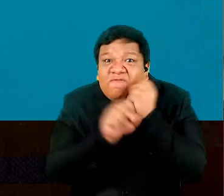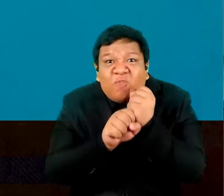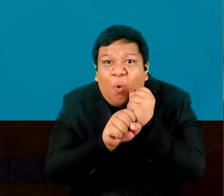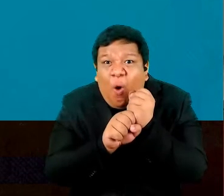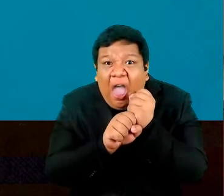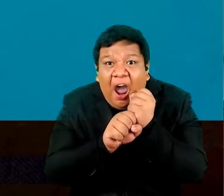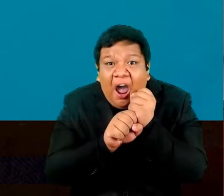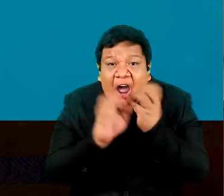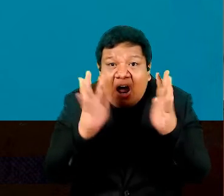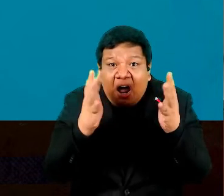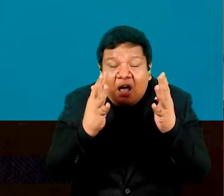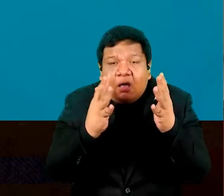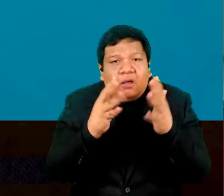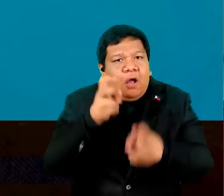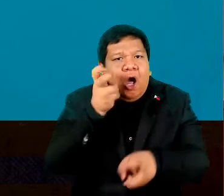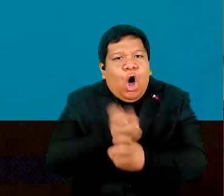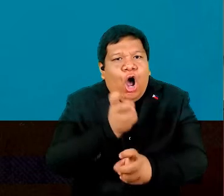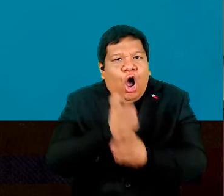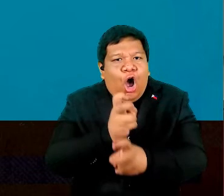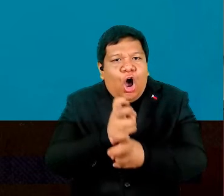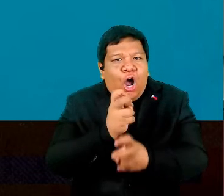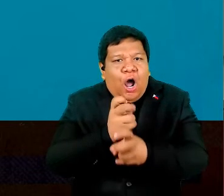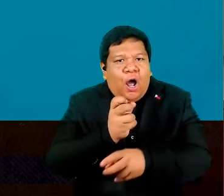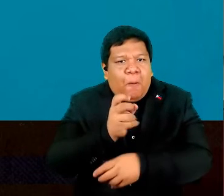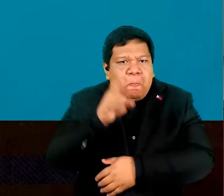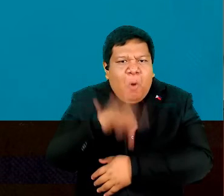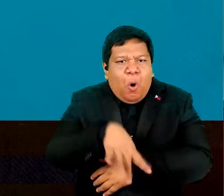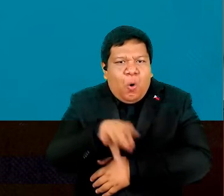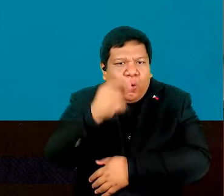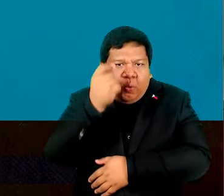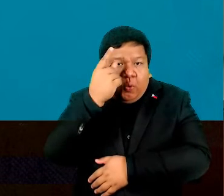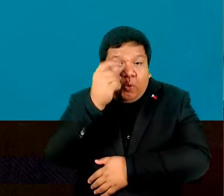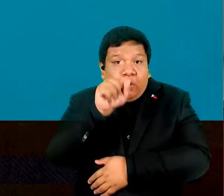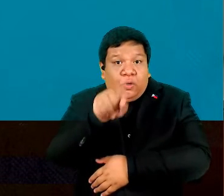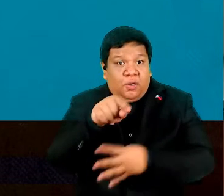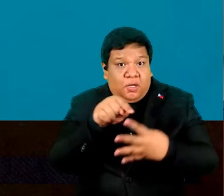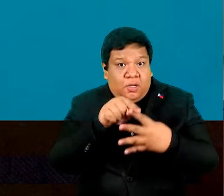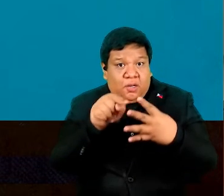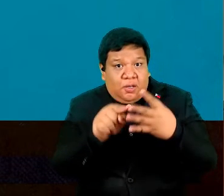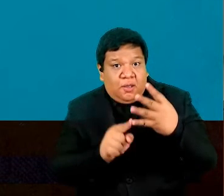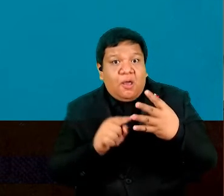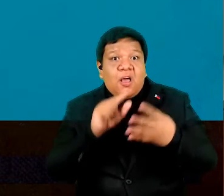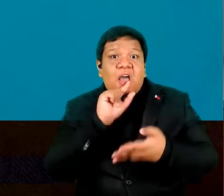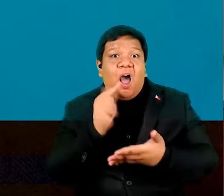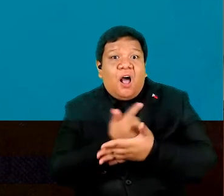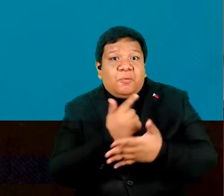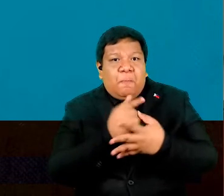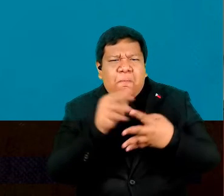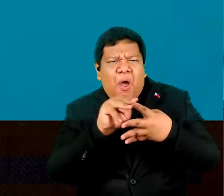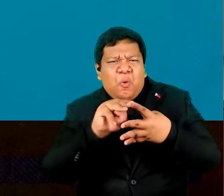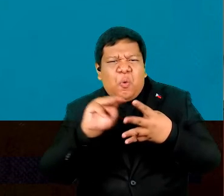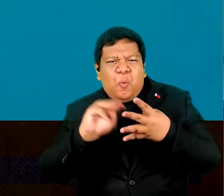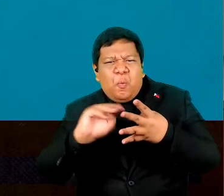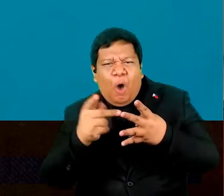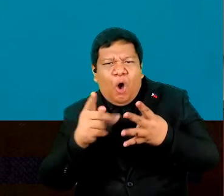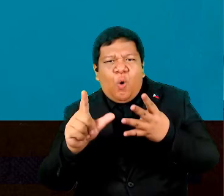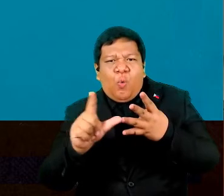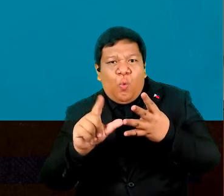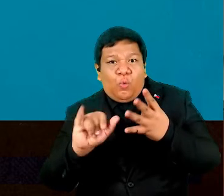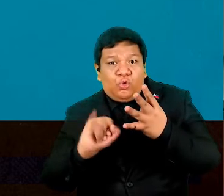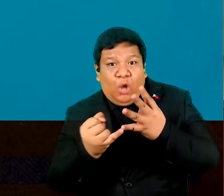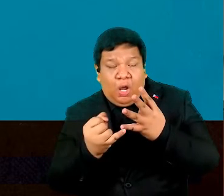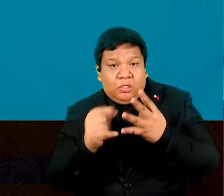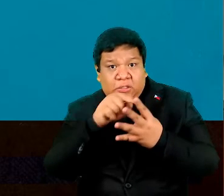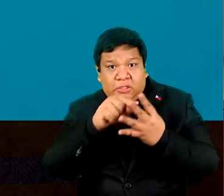mahirap na po itong maintindihan. In fact, throughout the four Gospels in Matthew, Mark, Luke, and John, Jesus will be talking